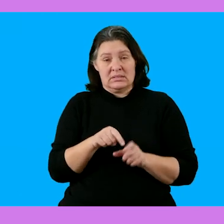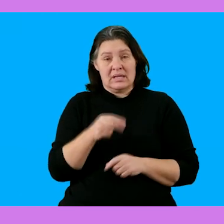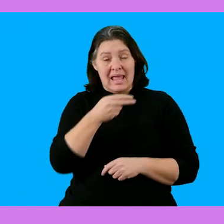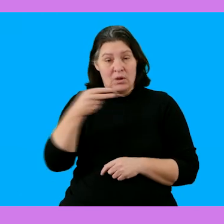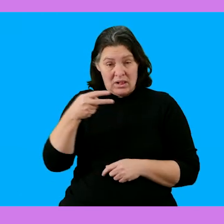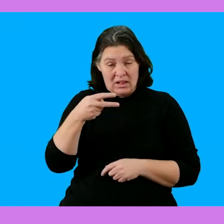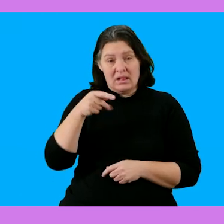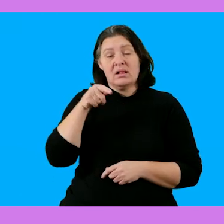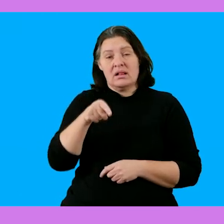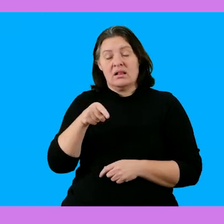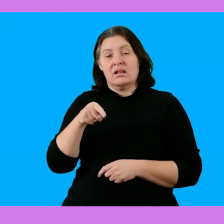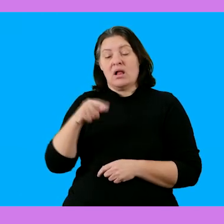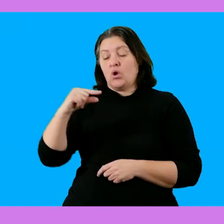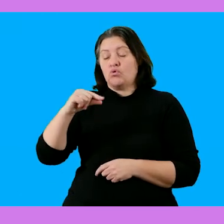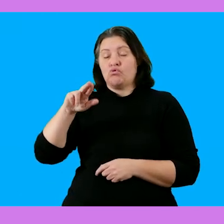your gross income.